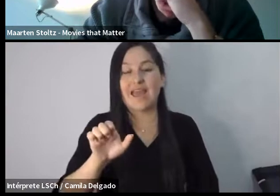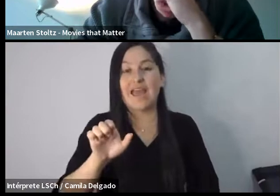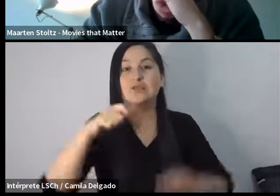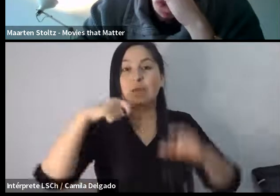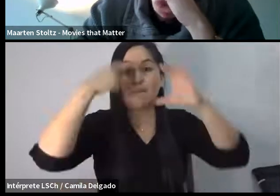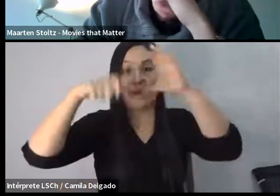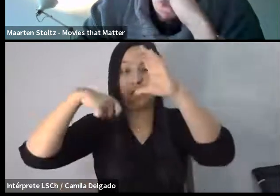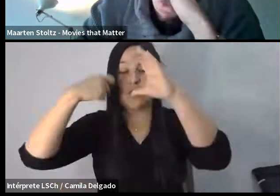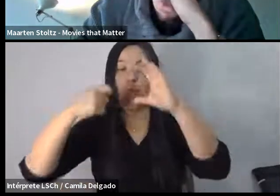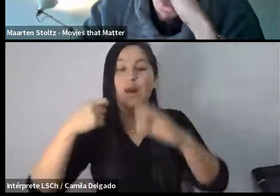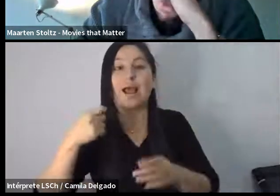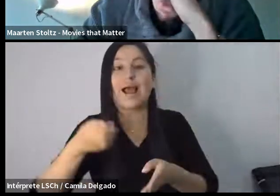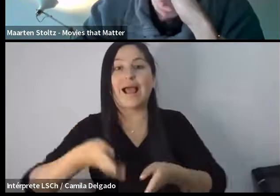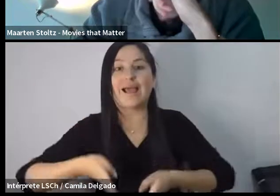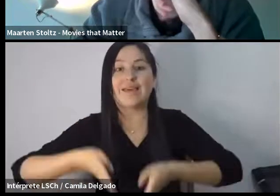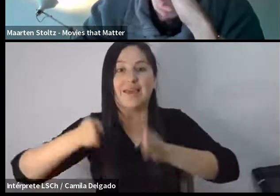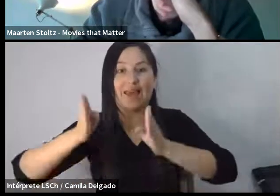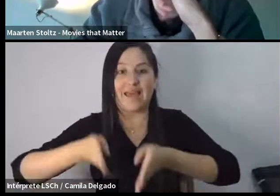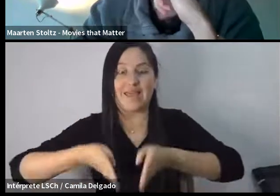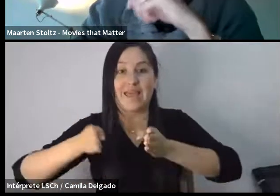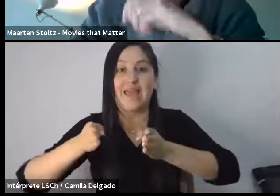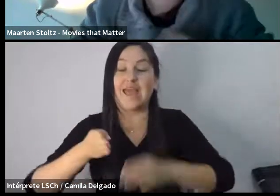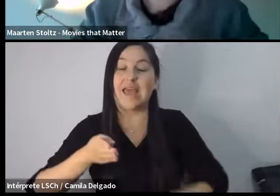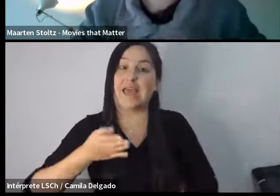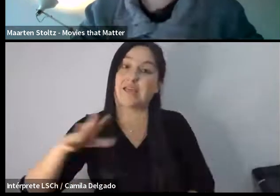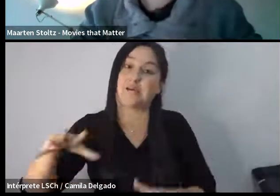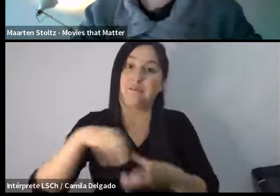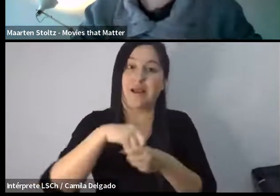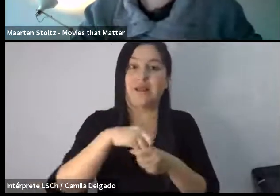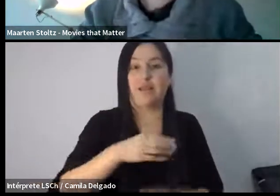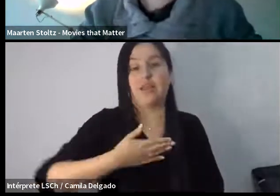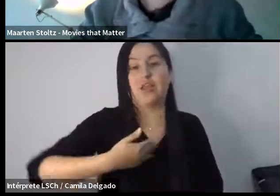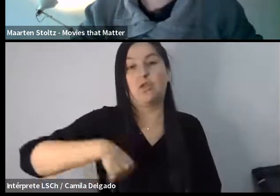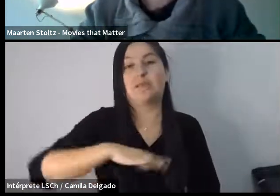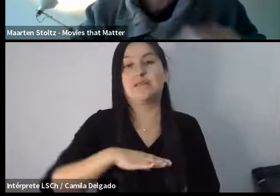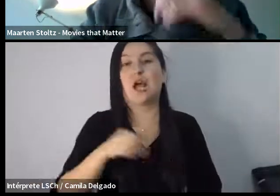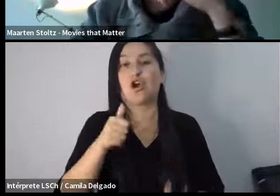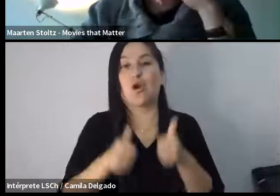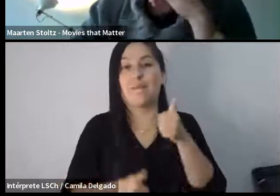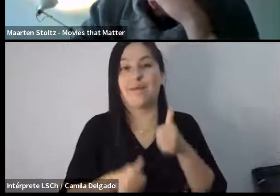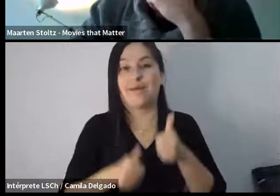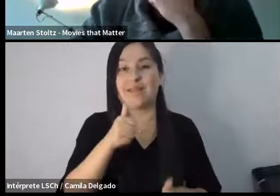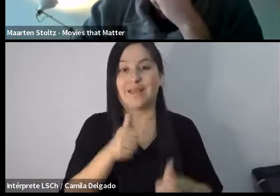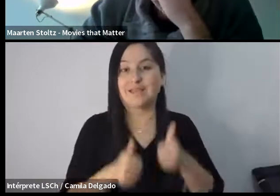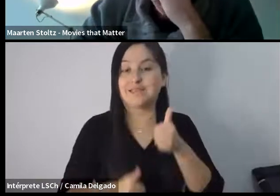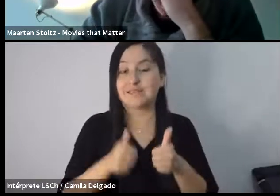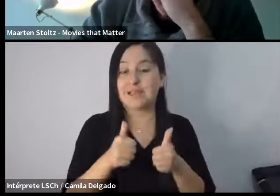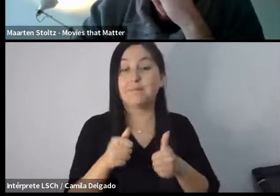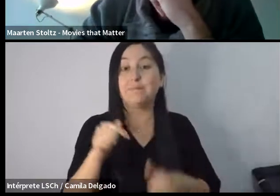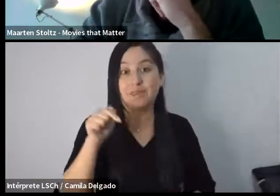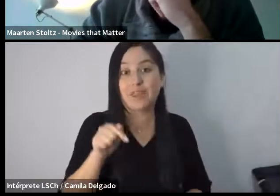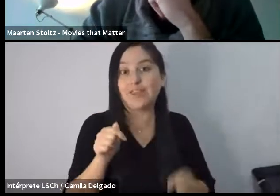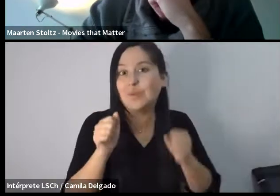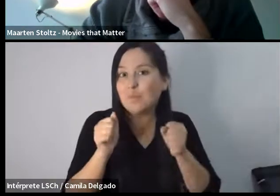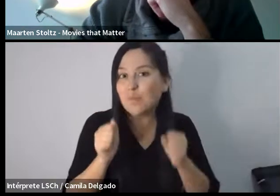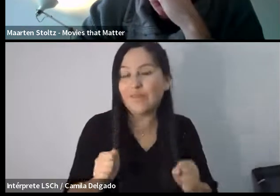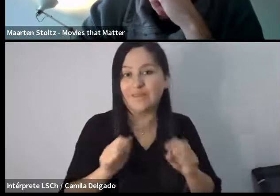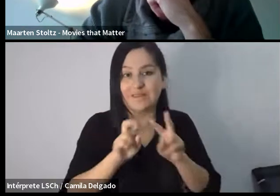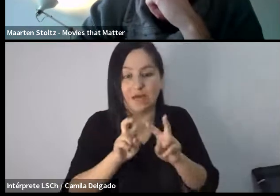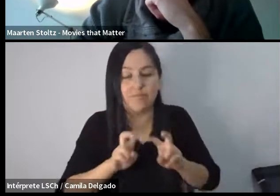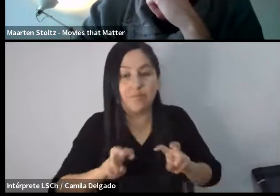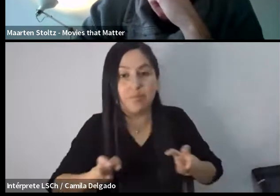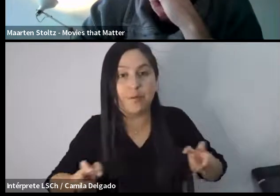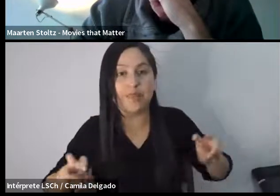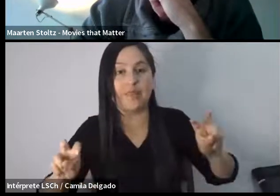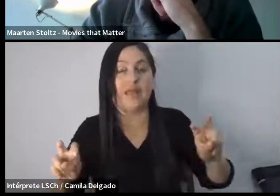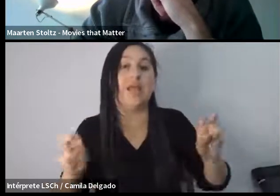international competition jury. And this could be one panelist that we want to have in the next One World edition. So I think that